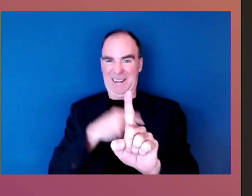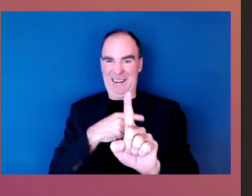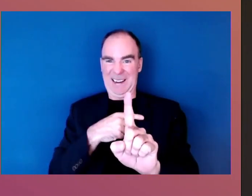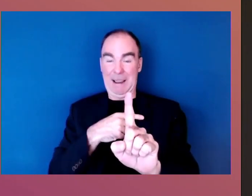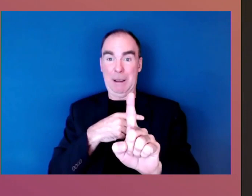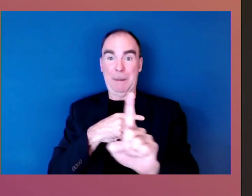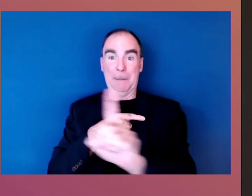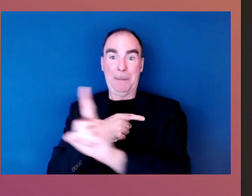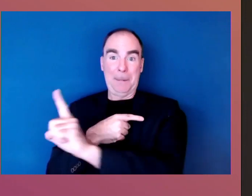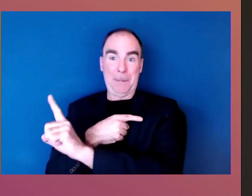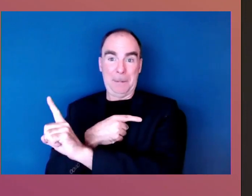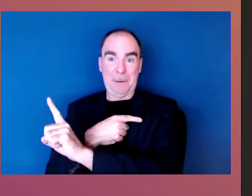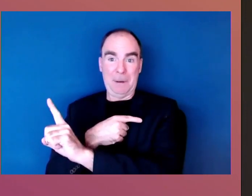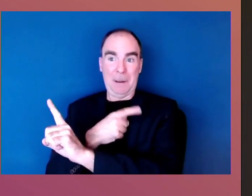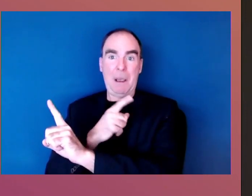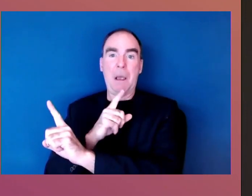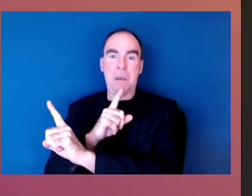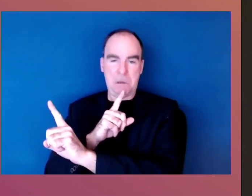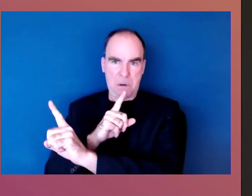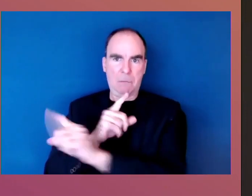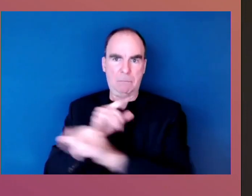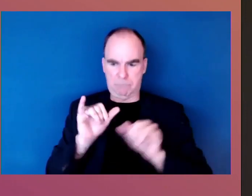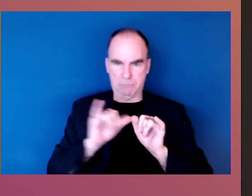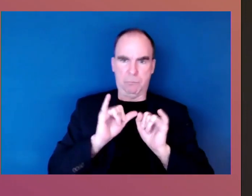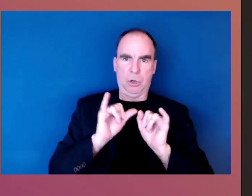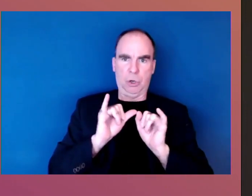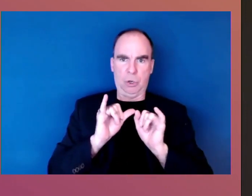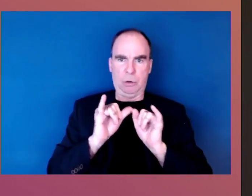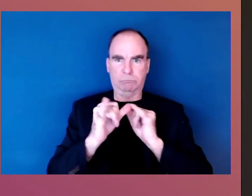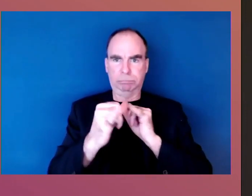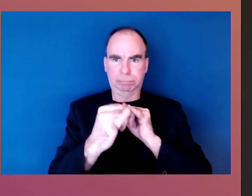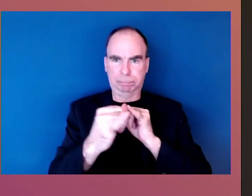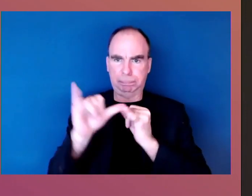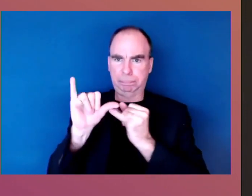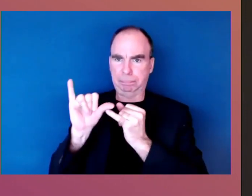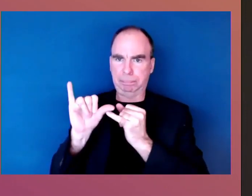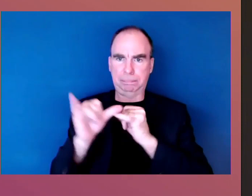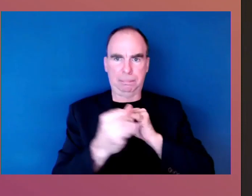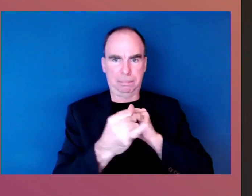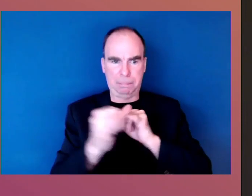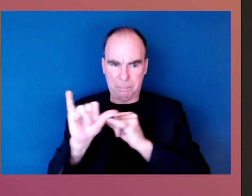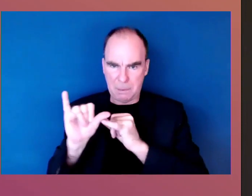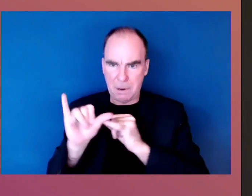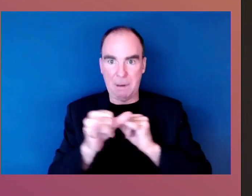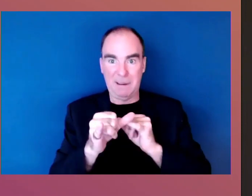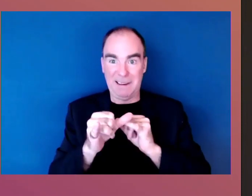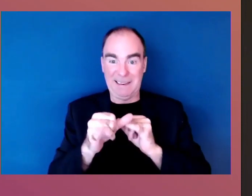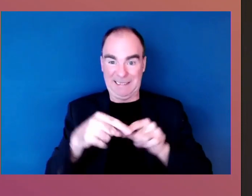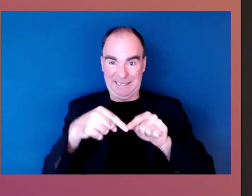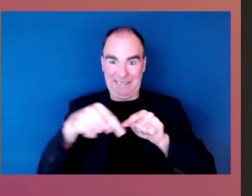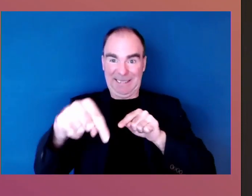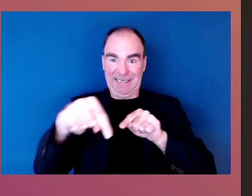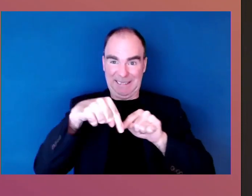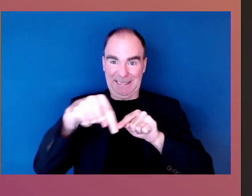person by keeping constant distance. The location of the queue in front of the cashier is